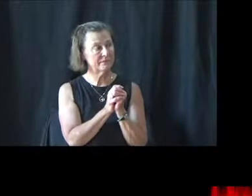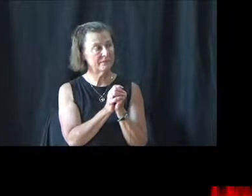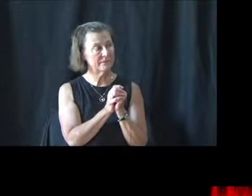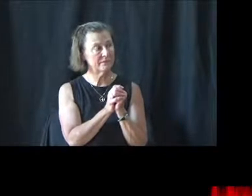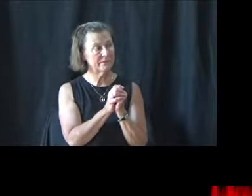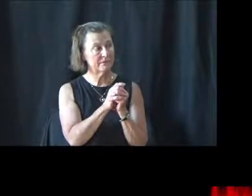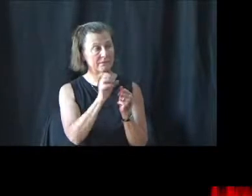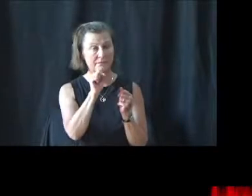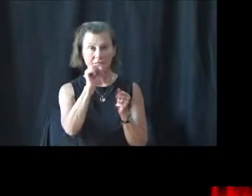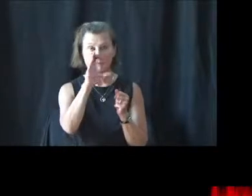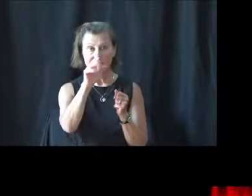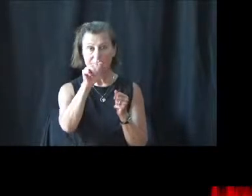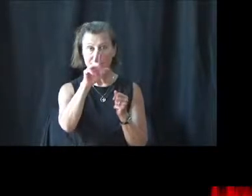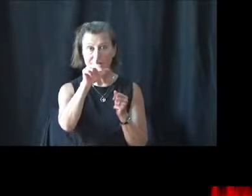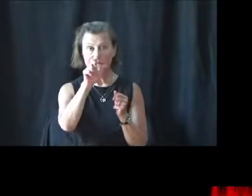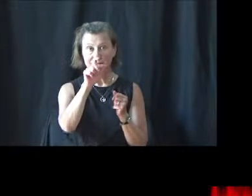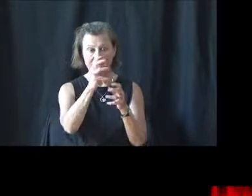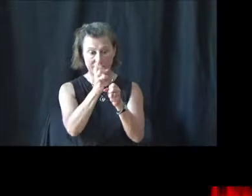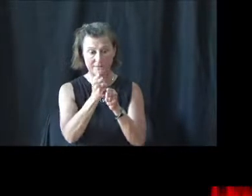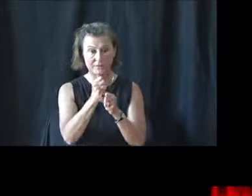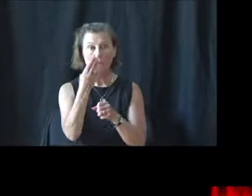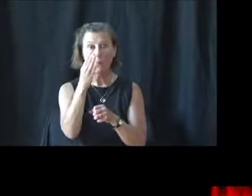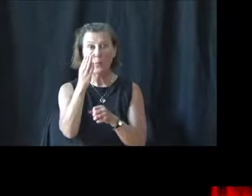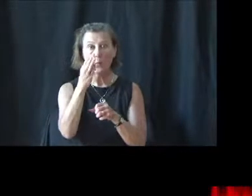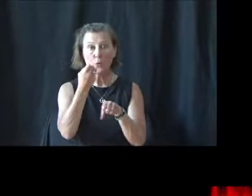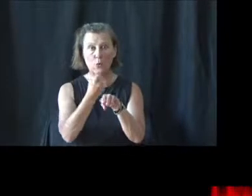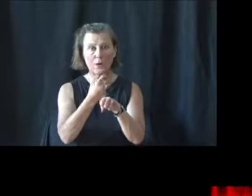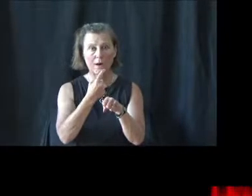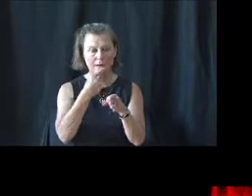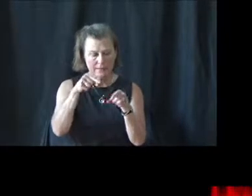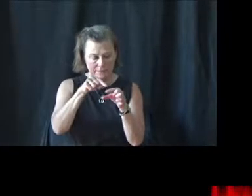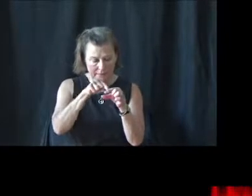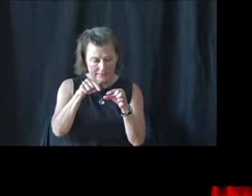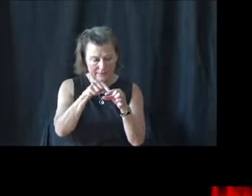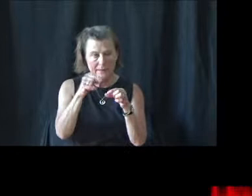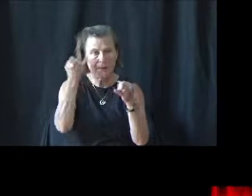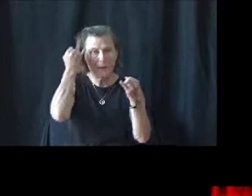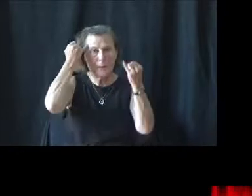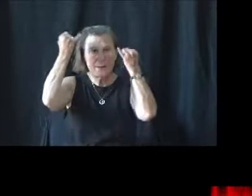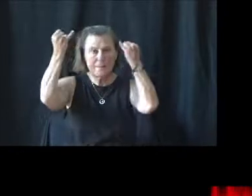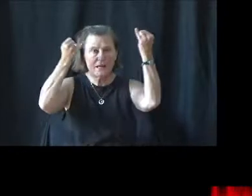Scarlett got a blue rock that says imagination.